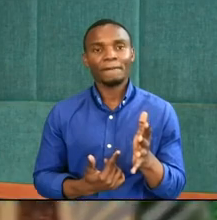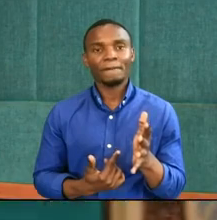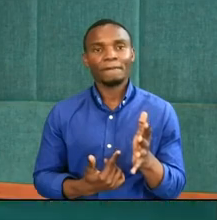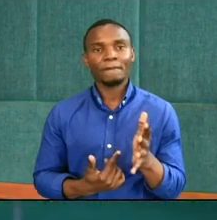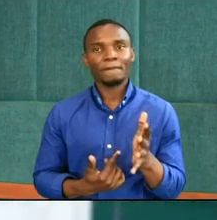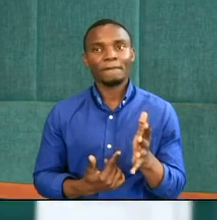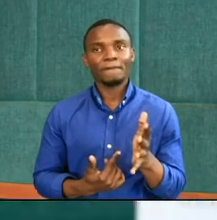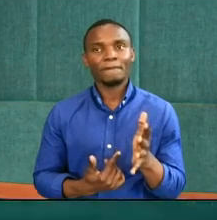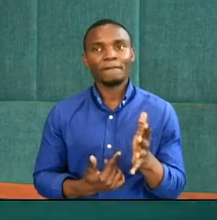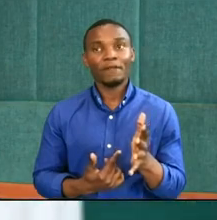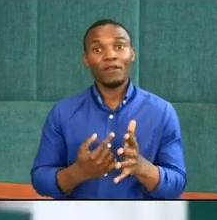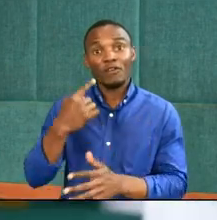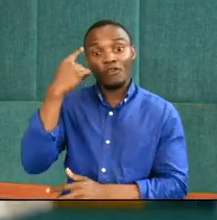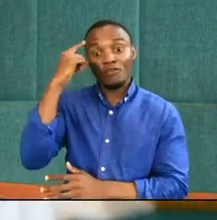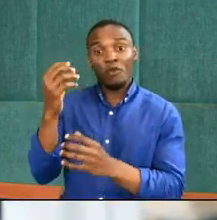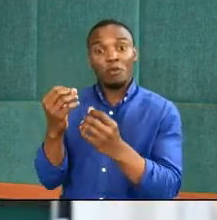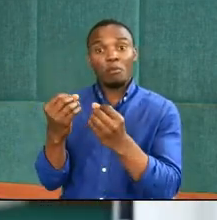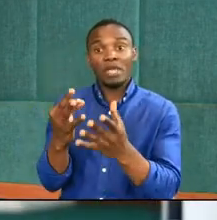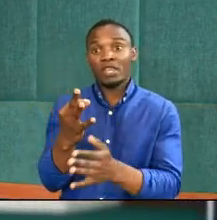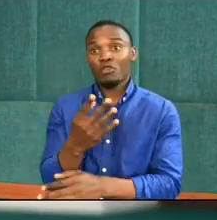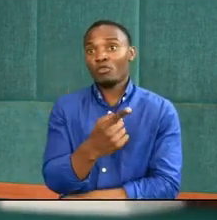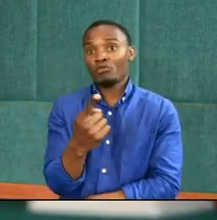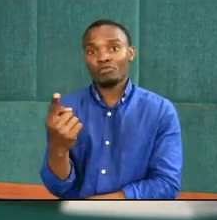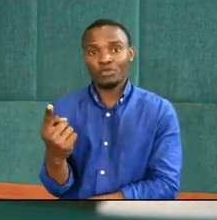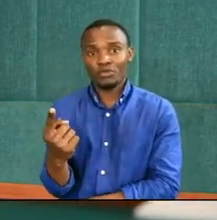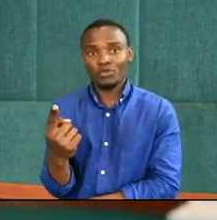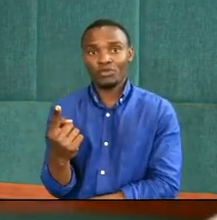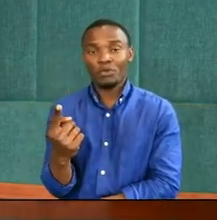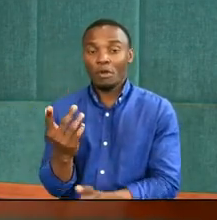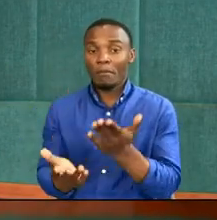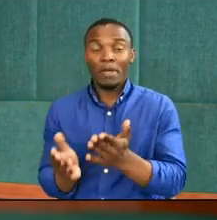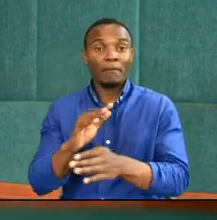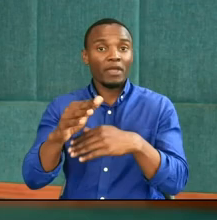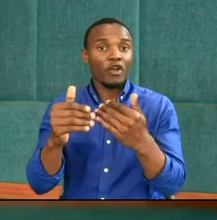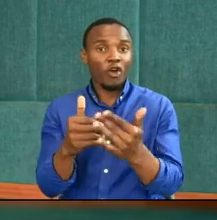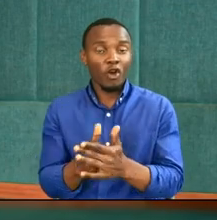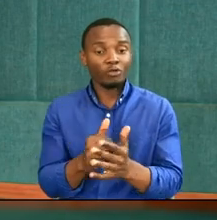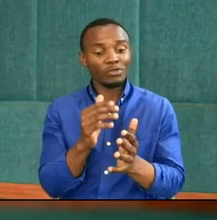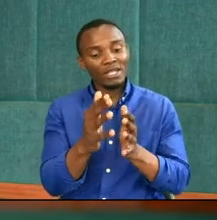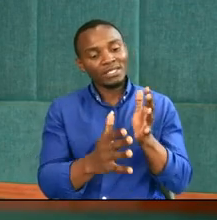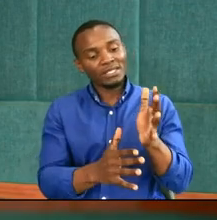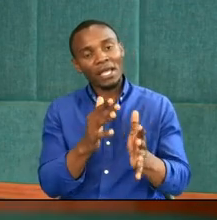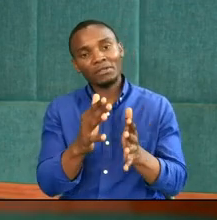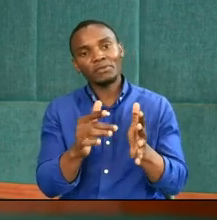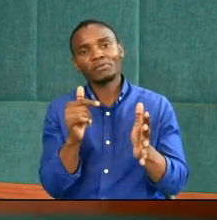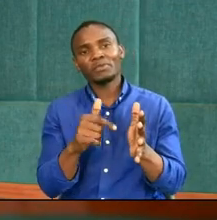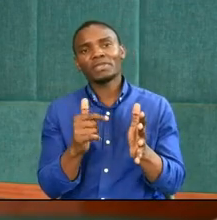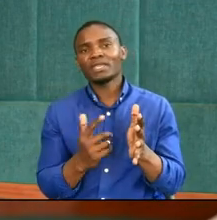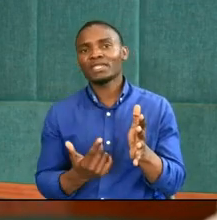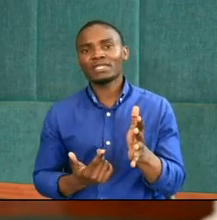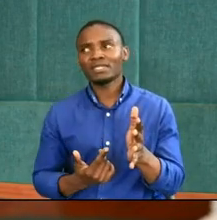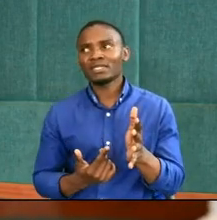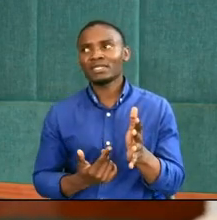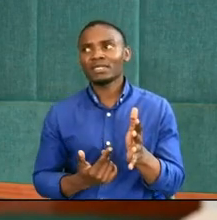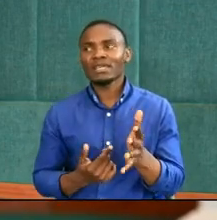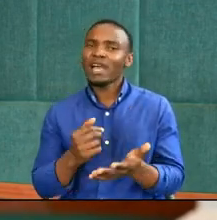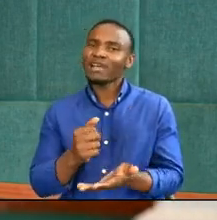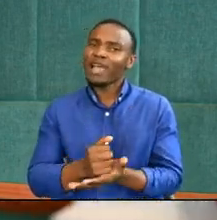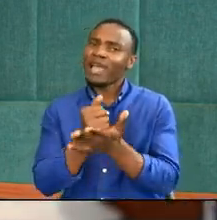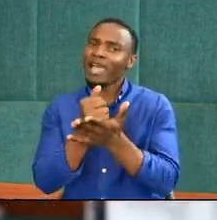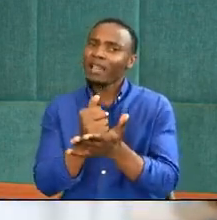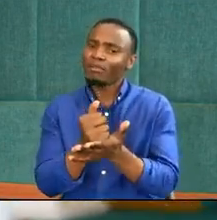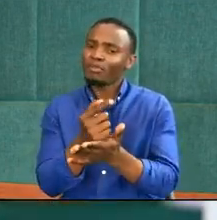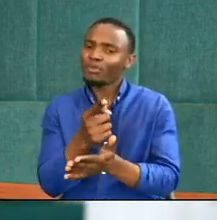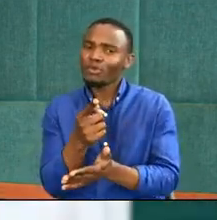for most of you, if not all of you, the signs do not seem that they will be helpful to